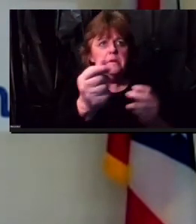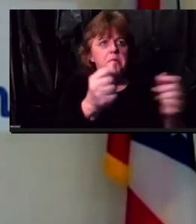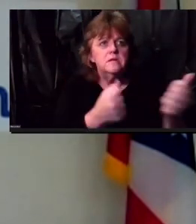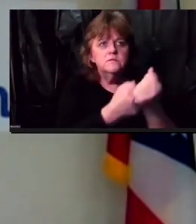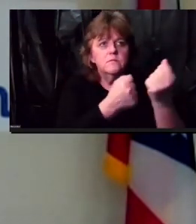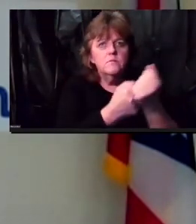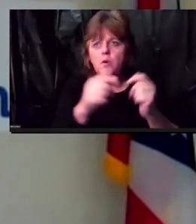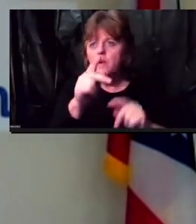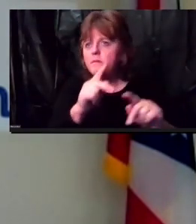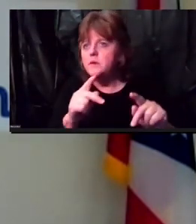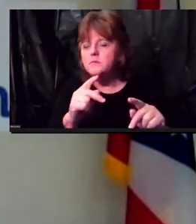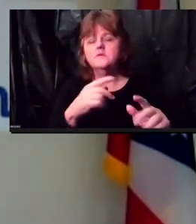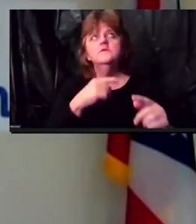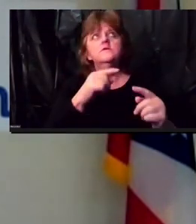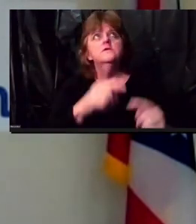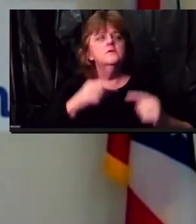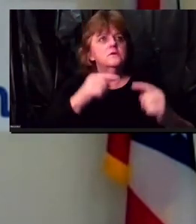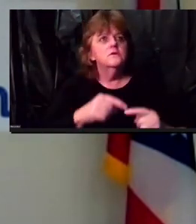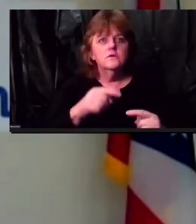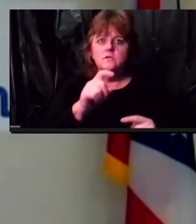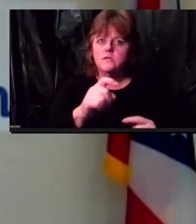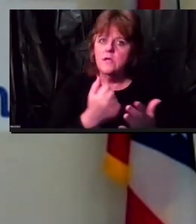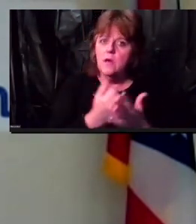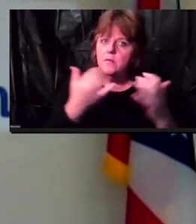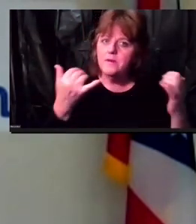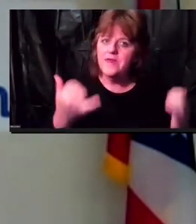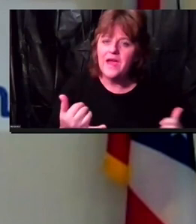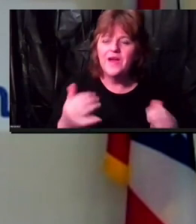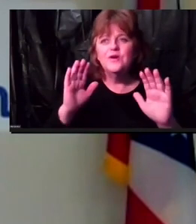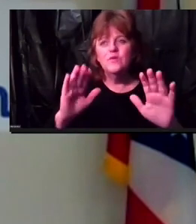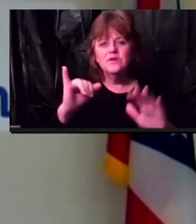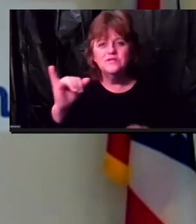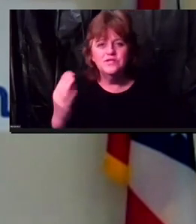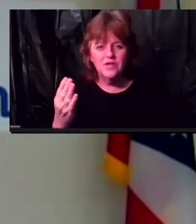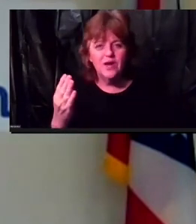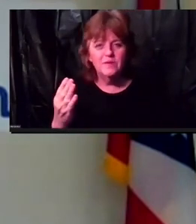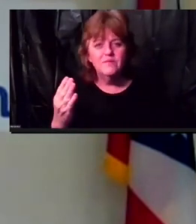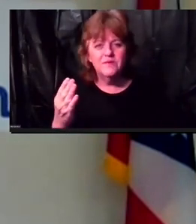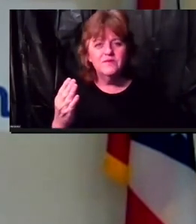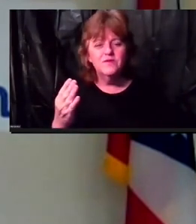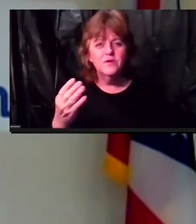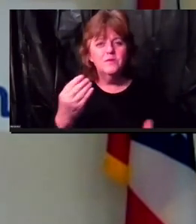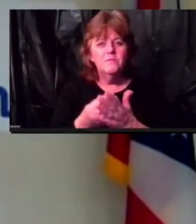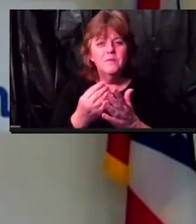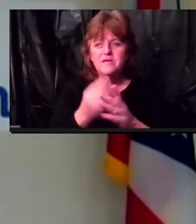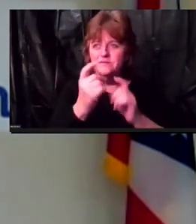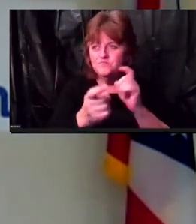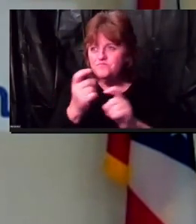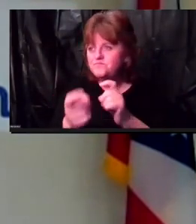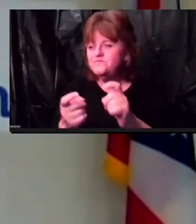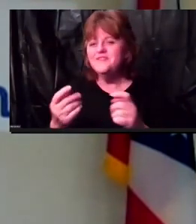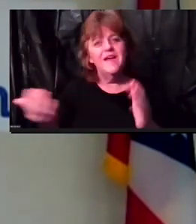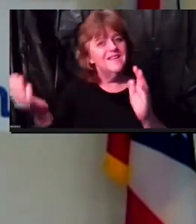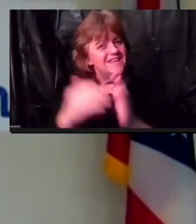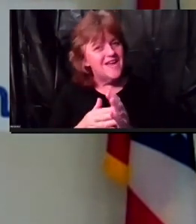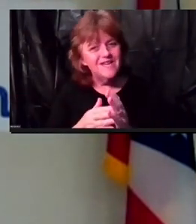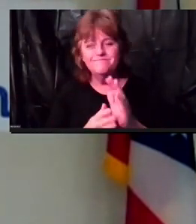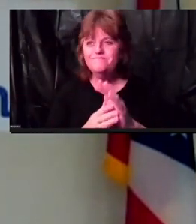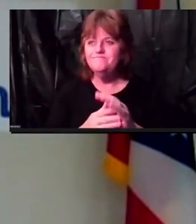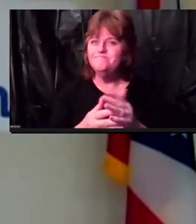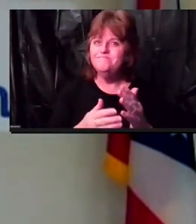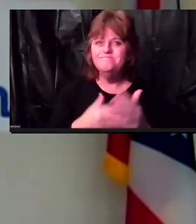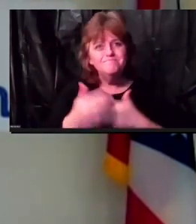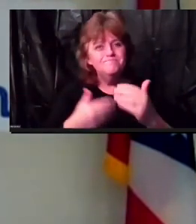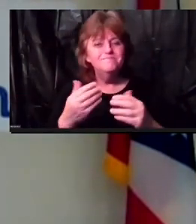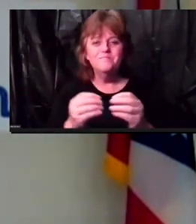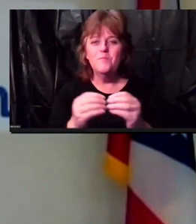that financial resource right now. So she did a great job at getting that money out. And now she's at it again. She secured an